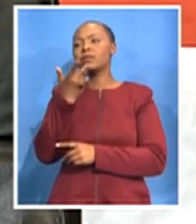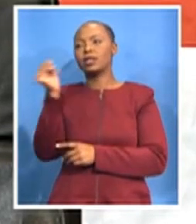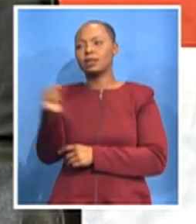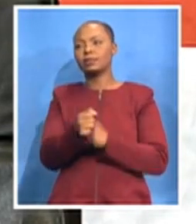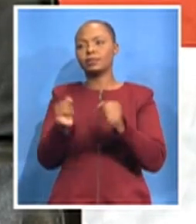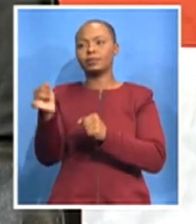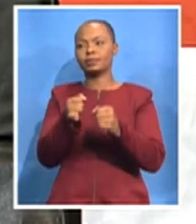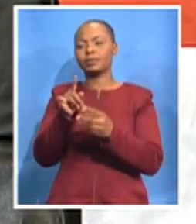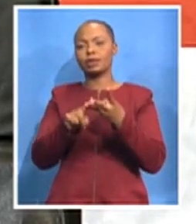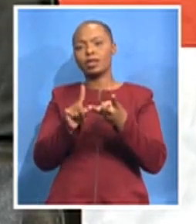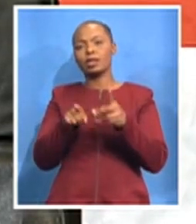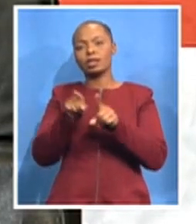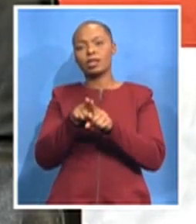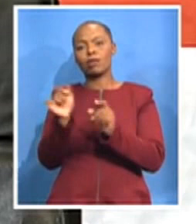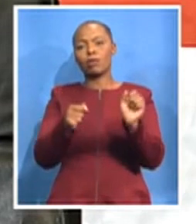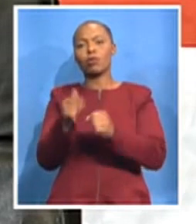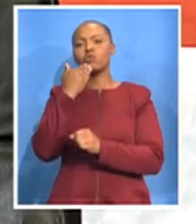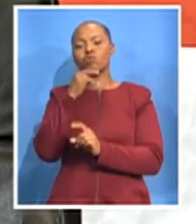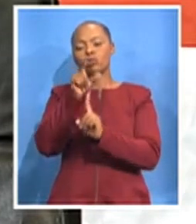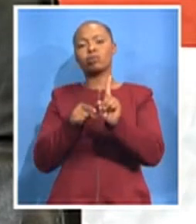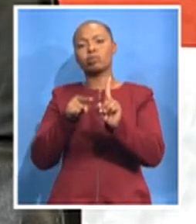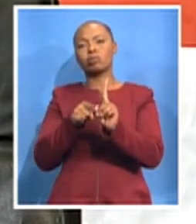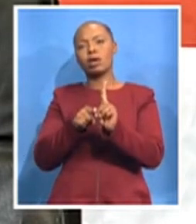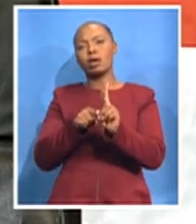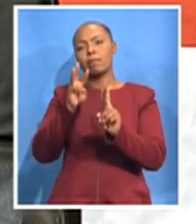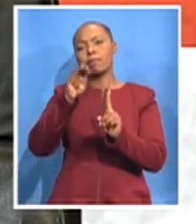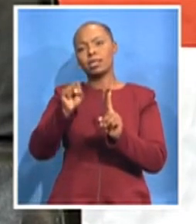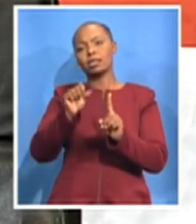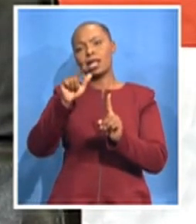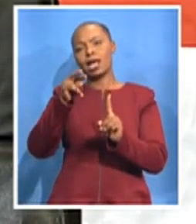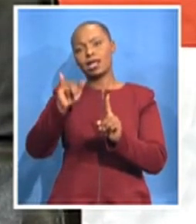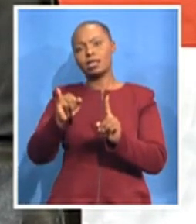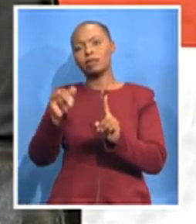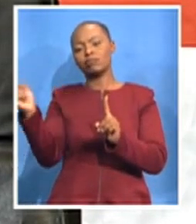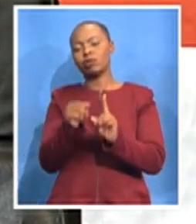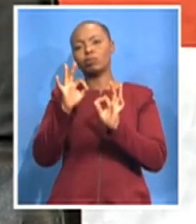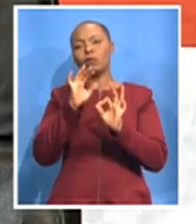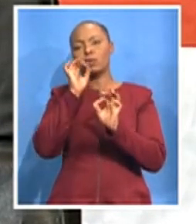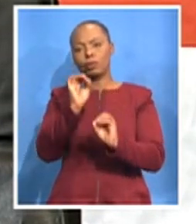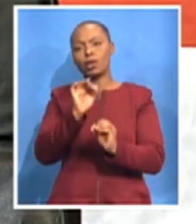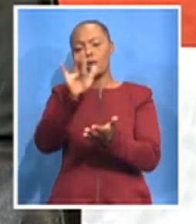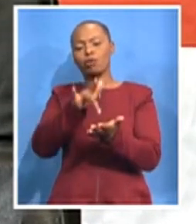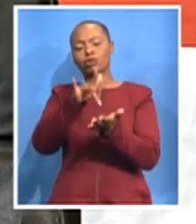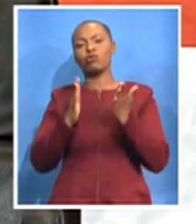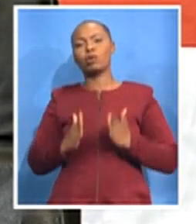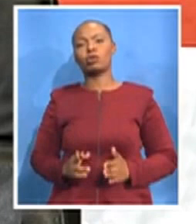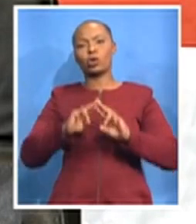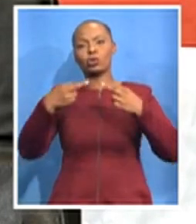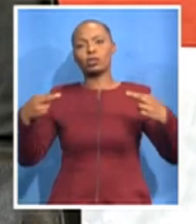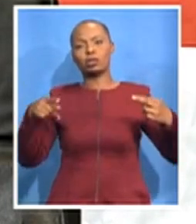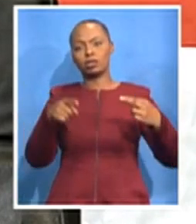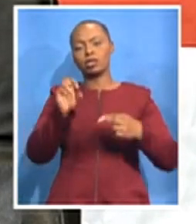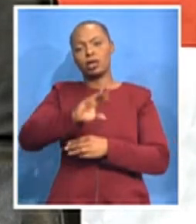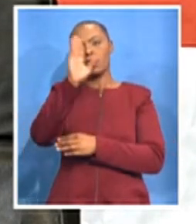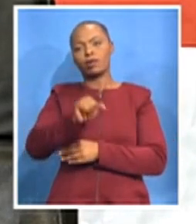Ms. Lali Chauke to the position of Human Resources Officer by the South African Council of